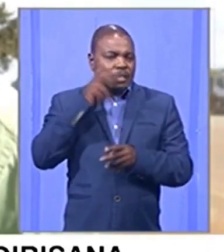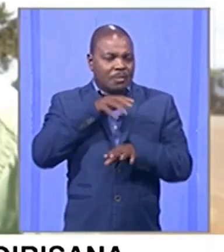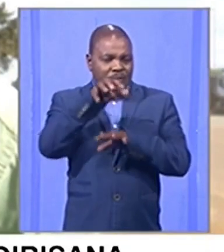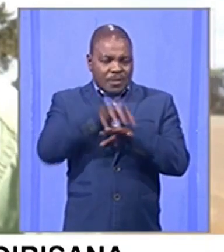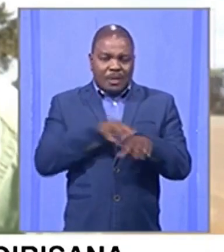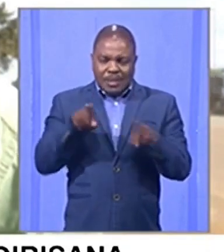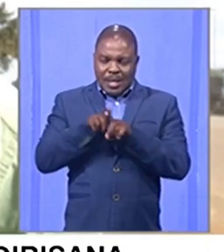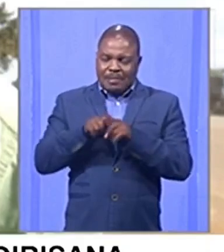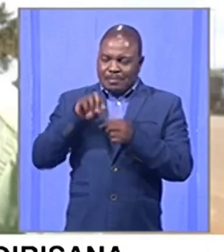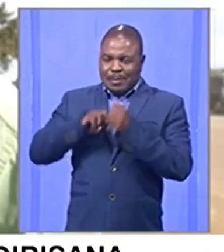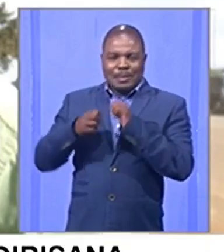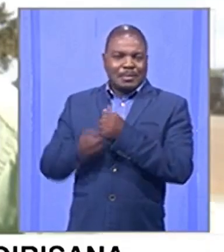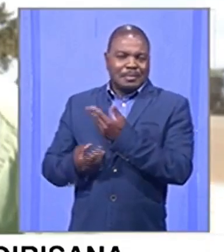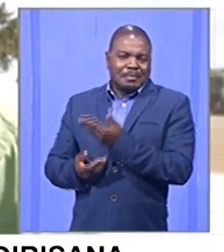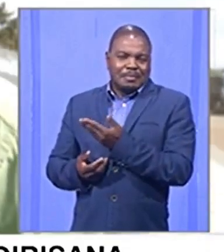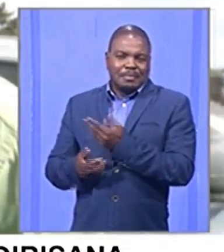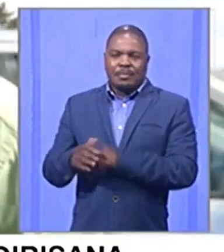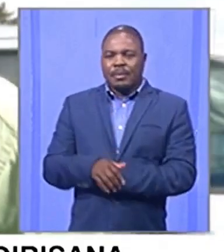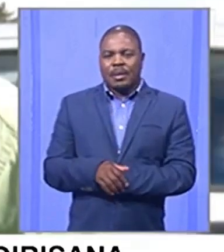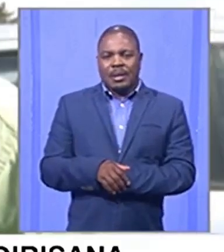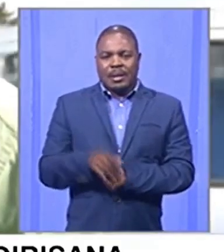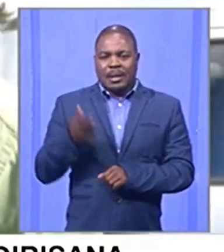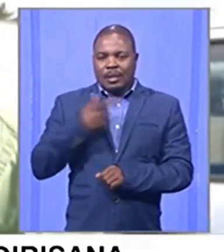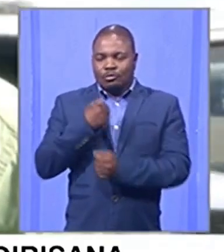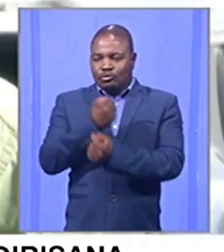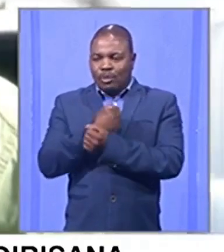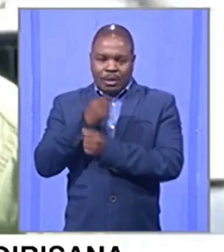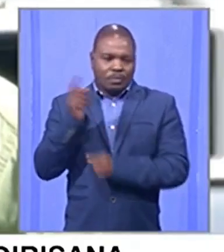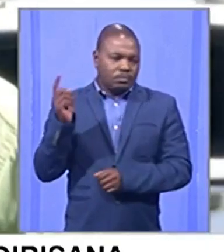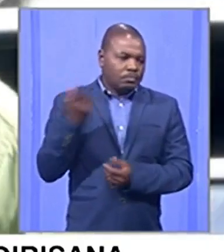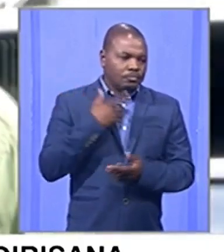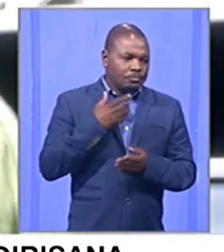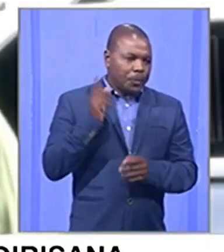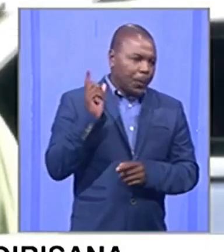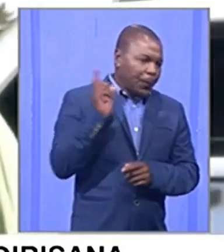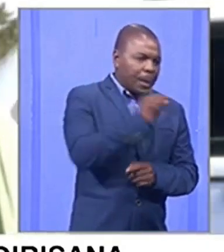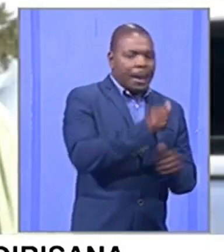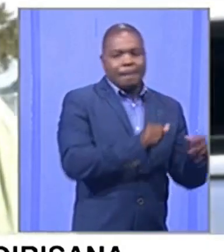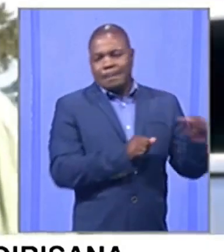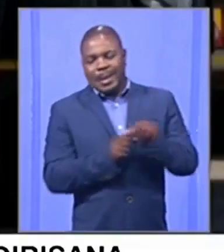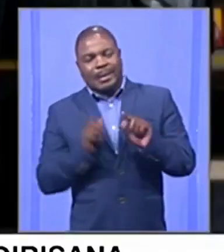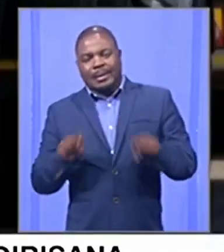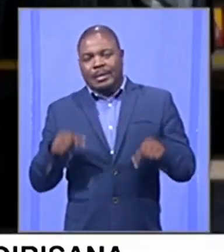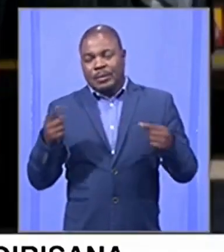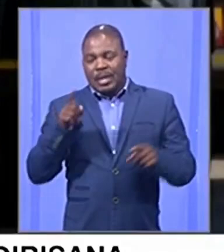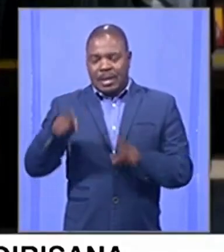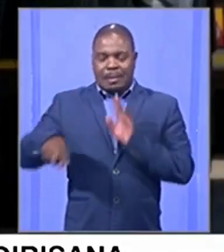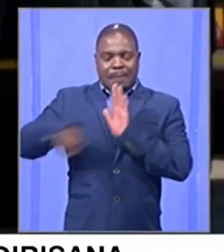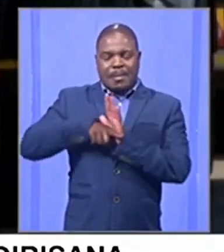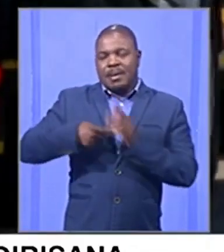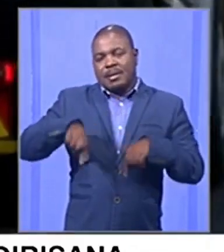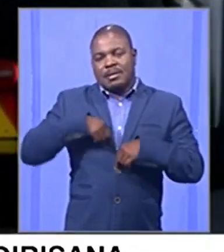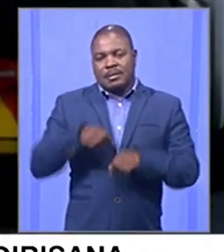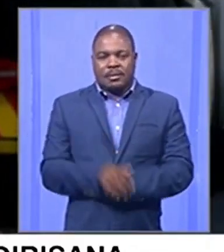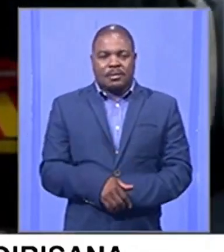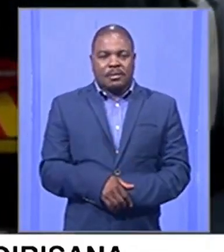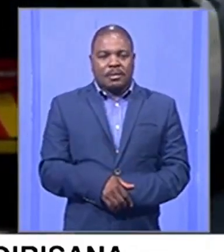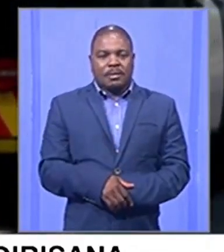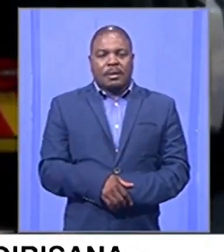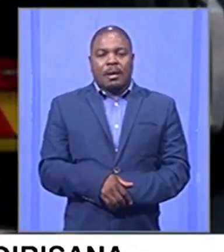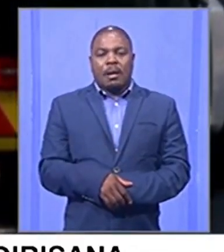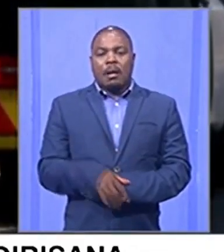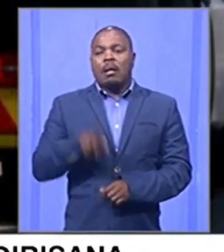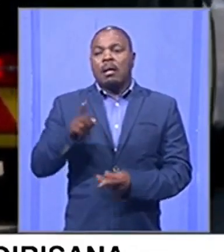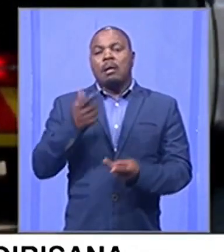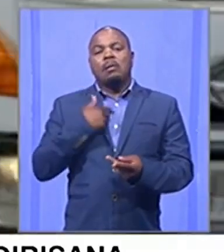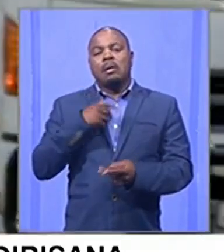same boat as what we are, and they're battling to get the trucks in and out. And then it's also affecting us coming in. Le fa go sena dikgetsi tsa ditlhaselo